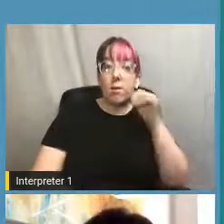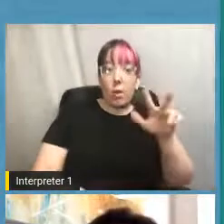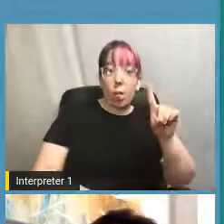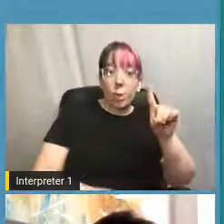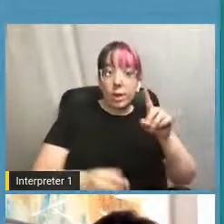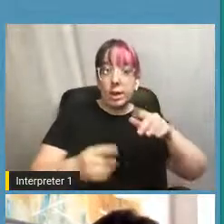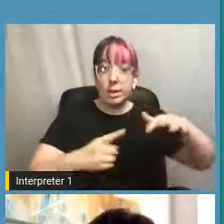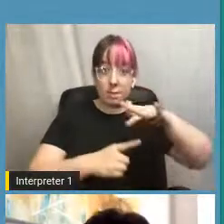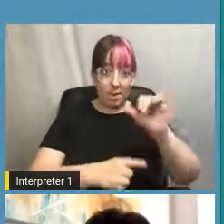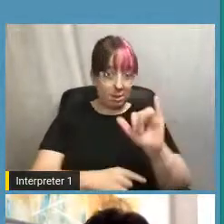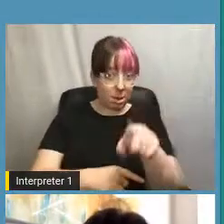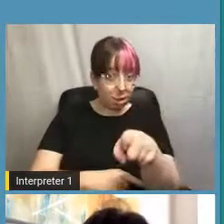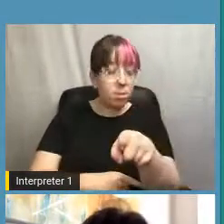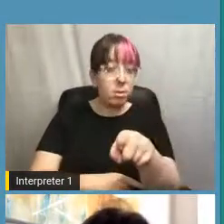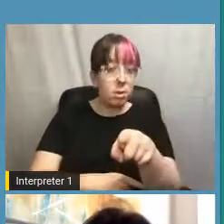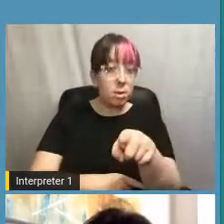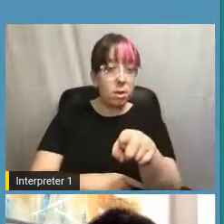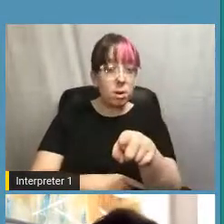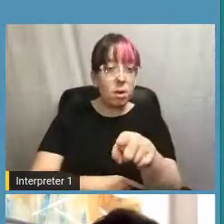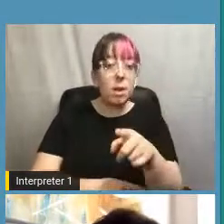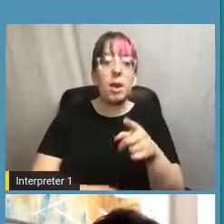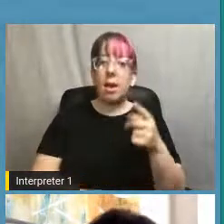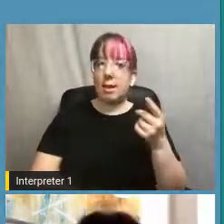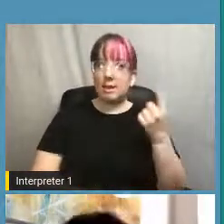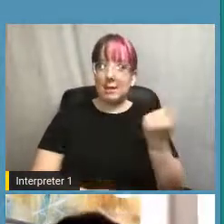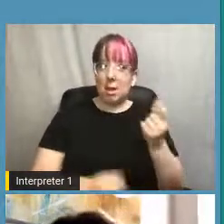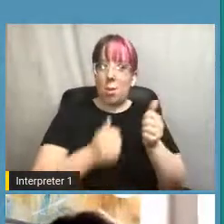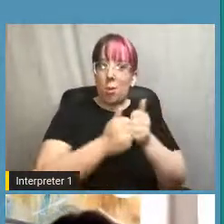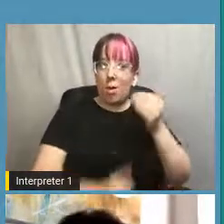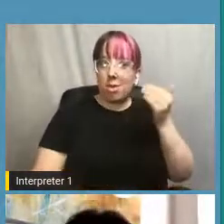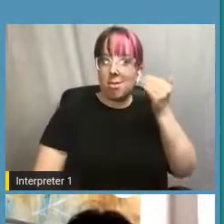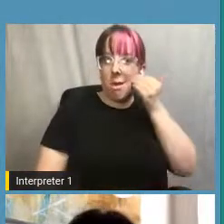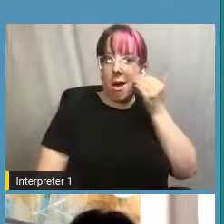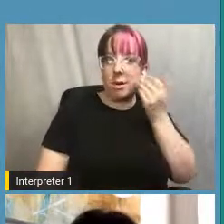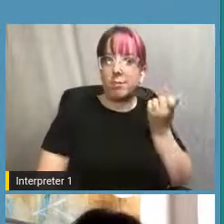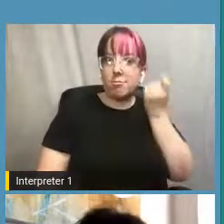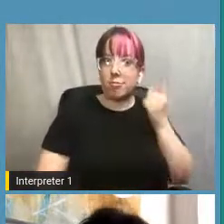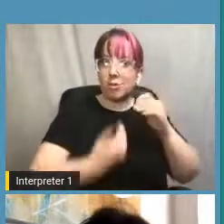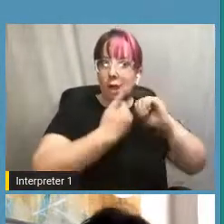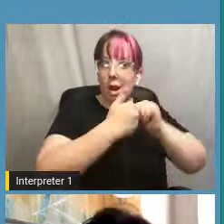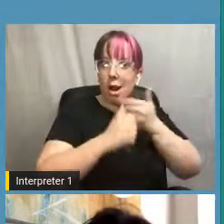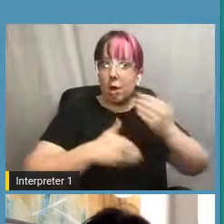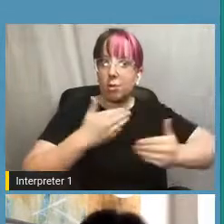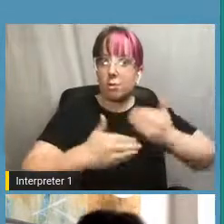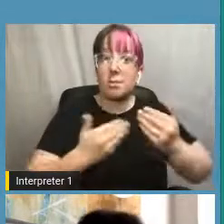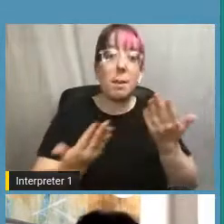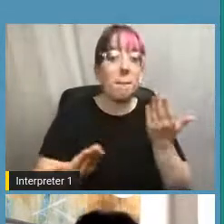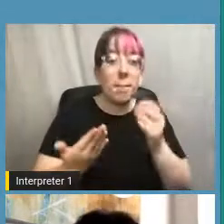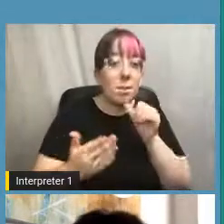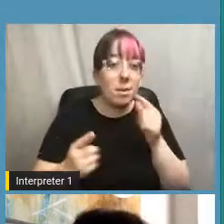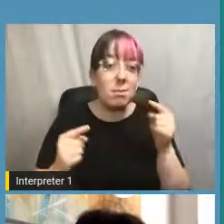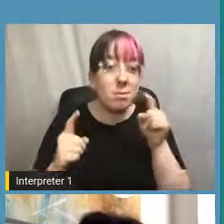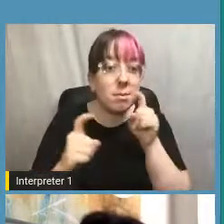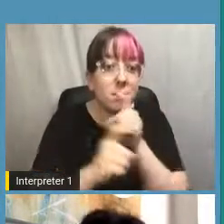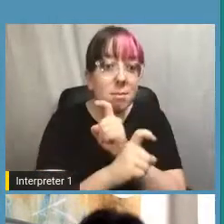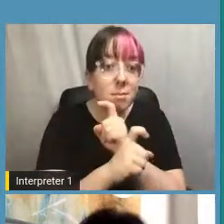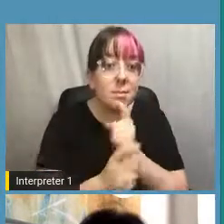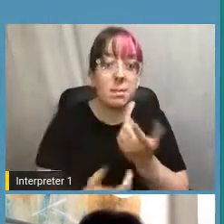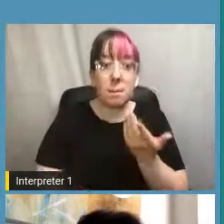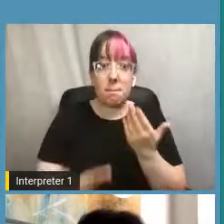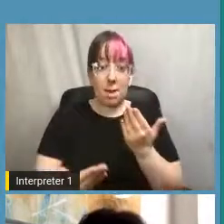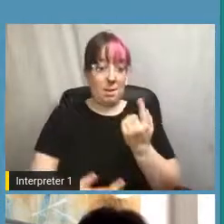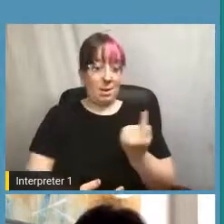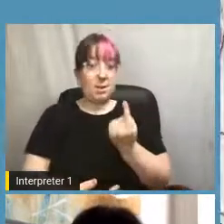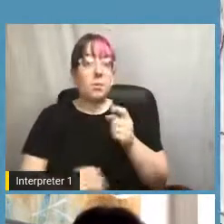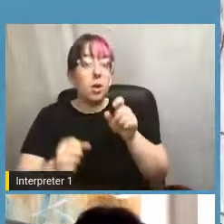this one, you'll need someone with knowledge to do this. It may not be that difficult. It may be something you can do, but you